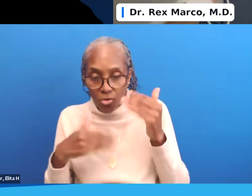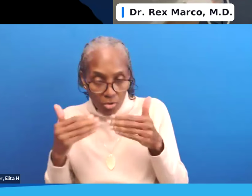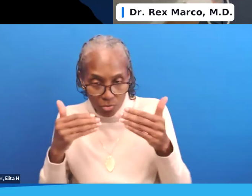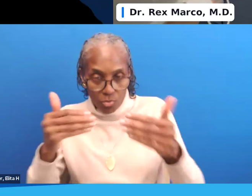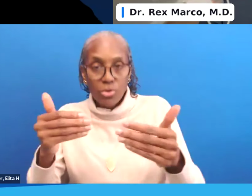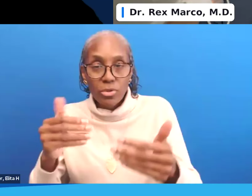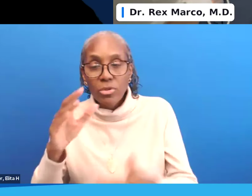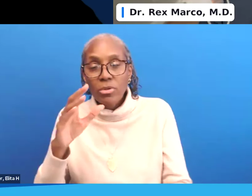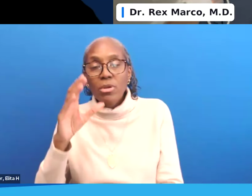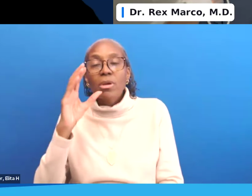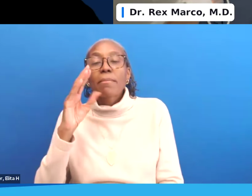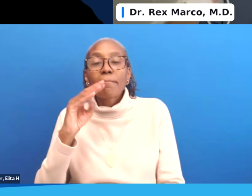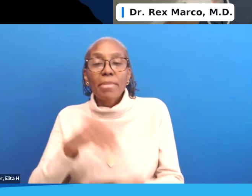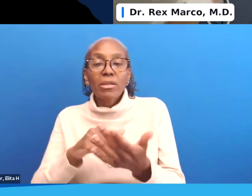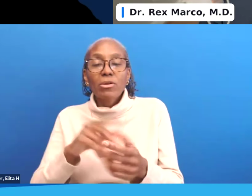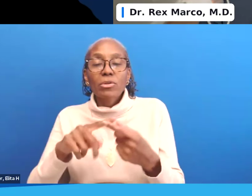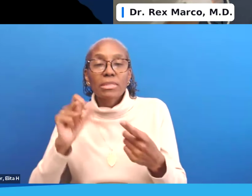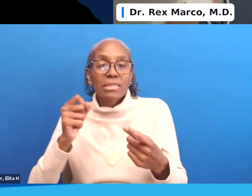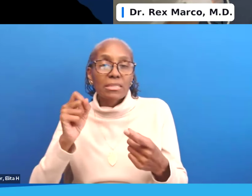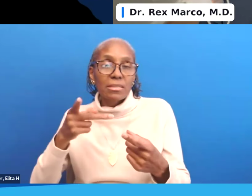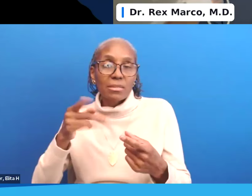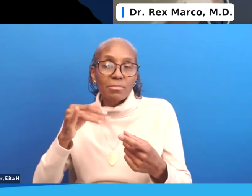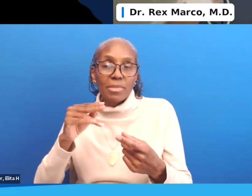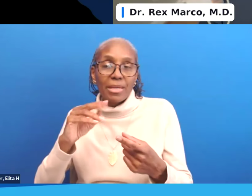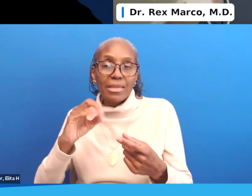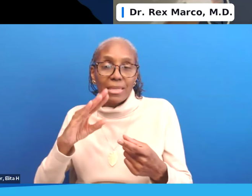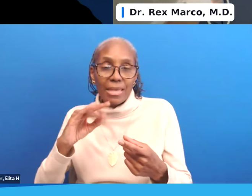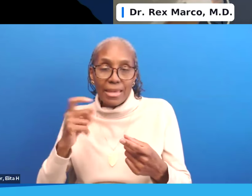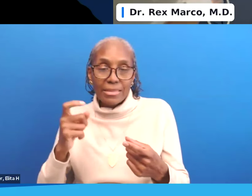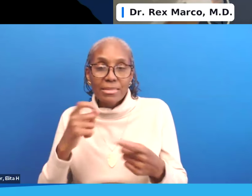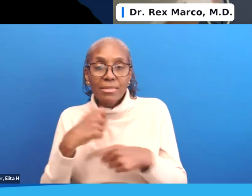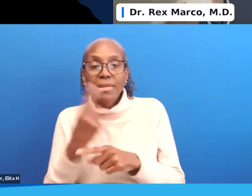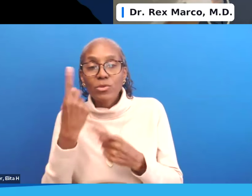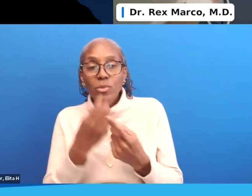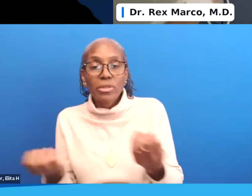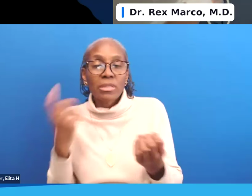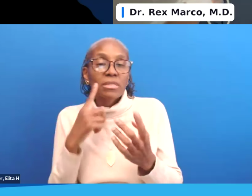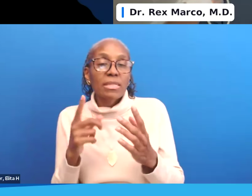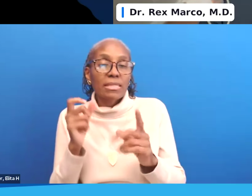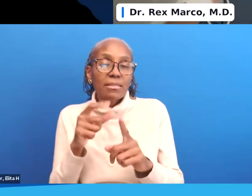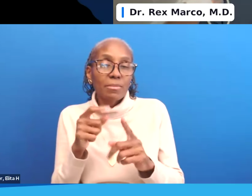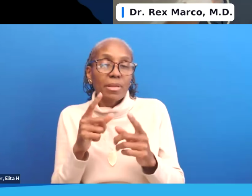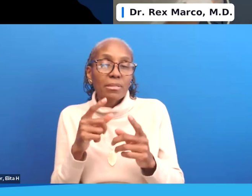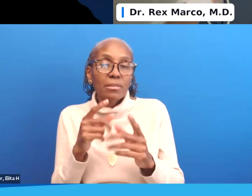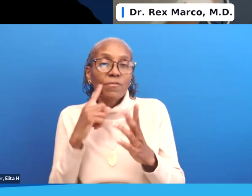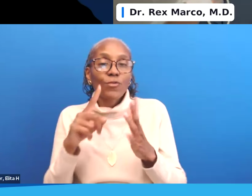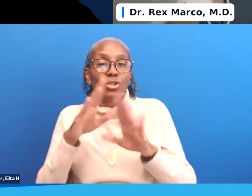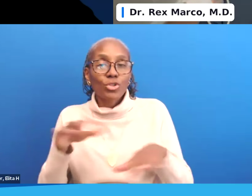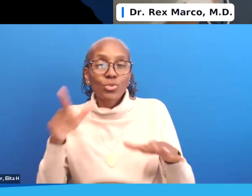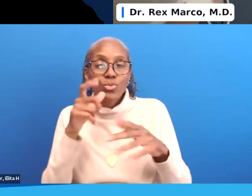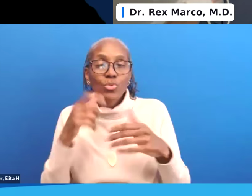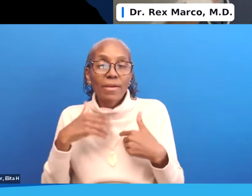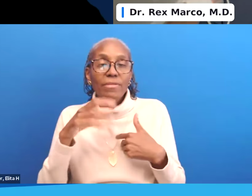the ArcEX. SpineX makes a device that is a spine stimulator for children with